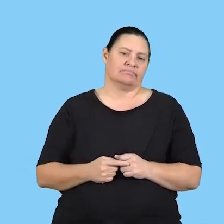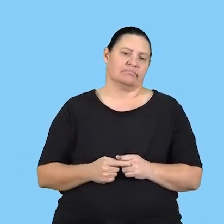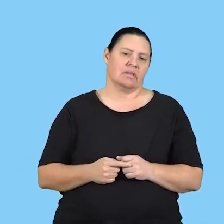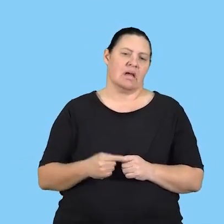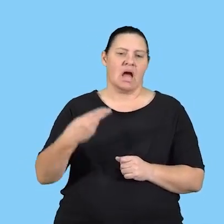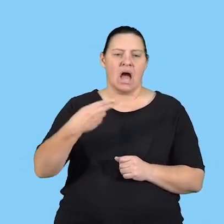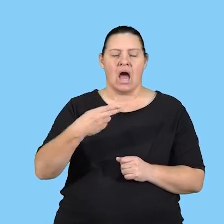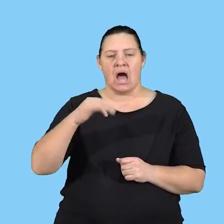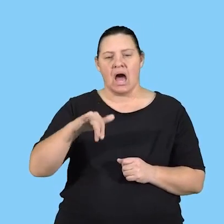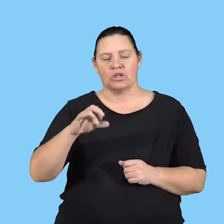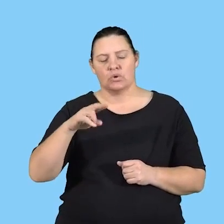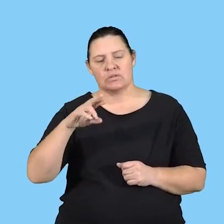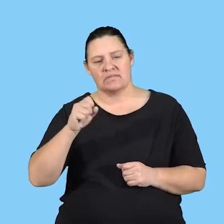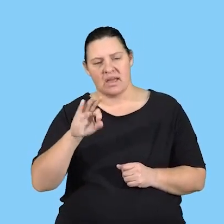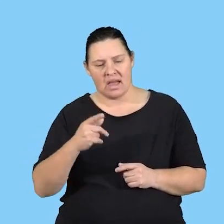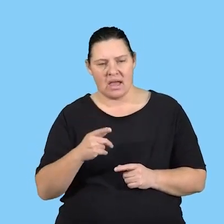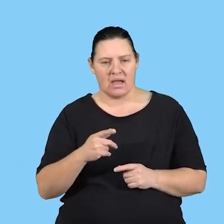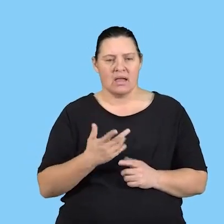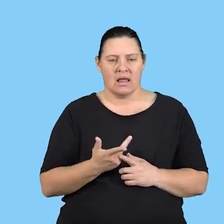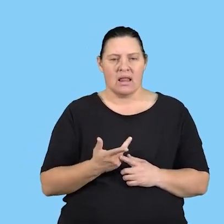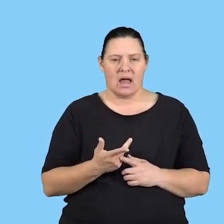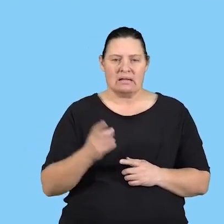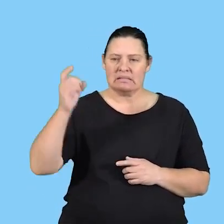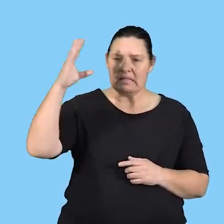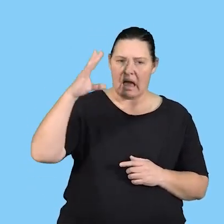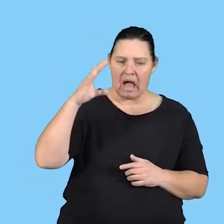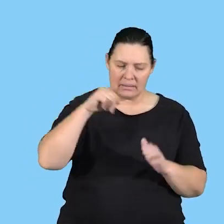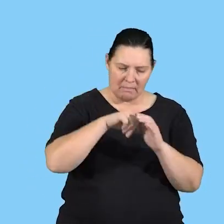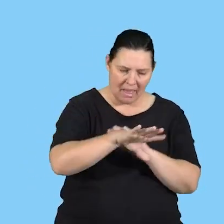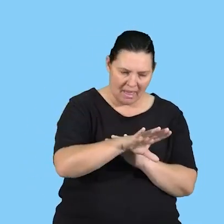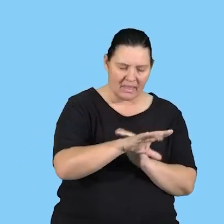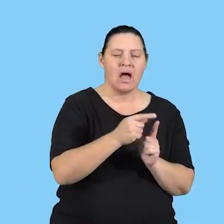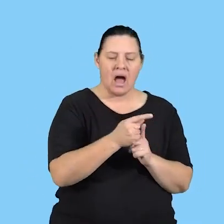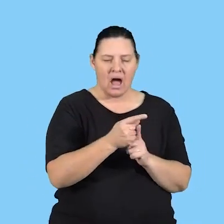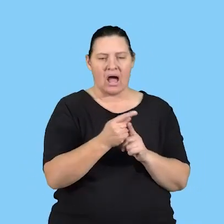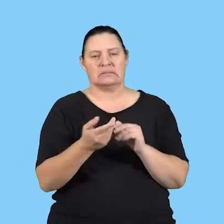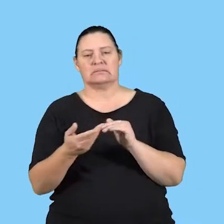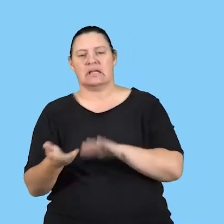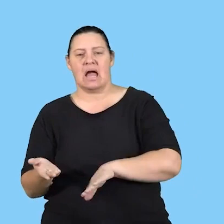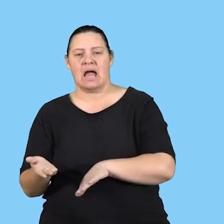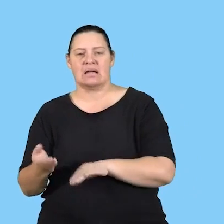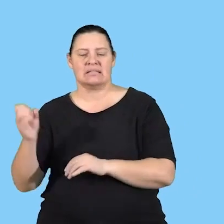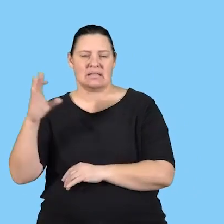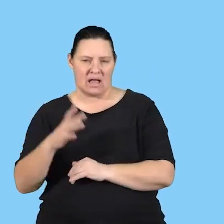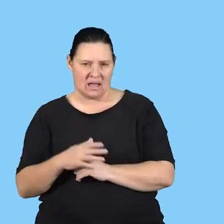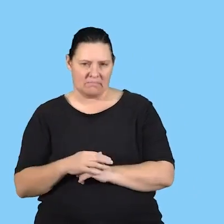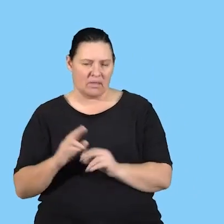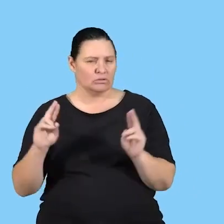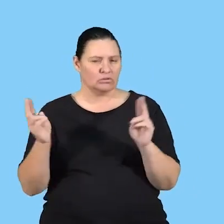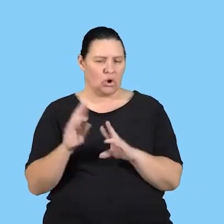and the birth, life, and death of a star. That's what is in grade 9. Okay, let's talk about these